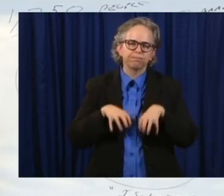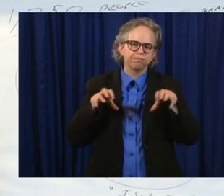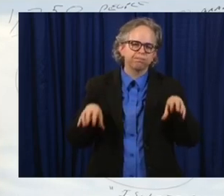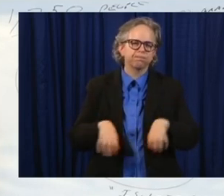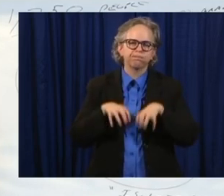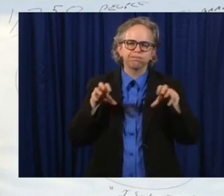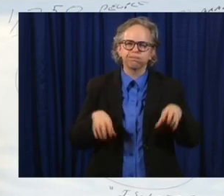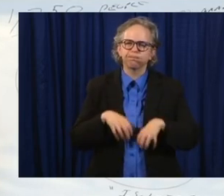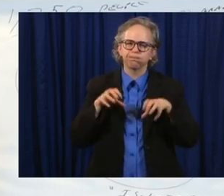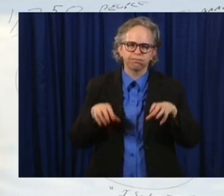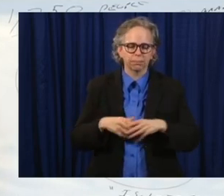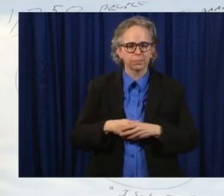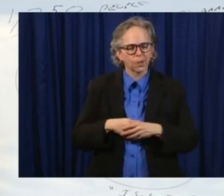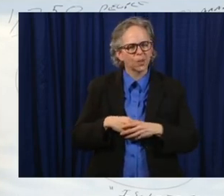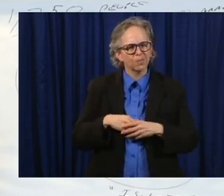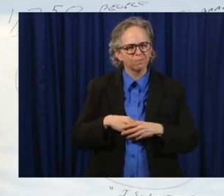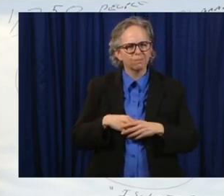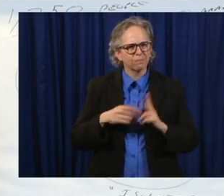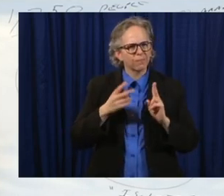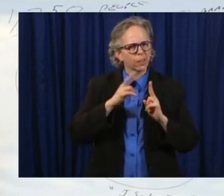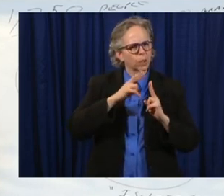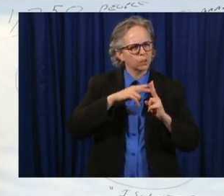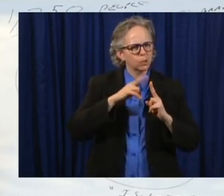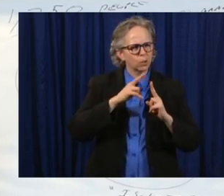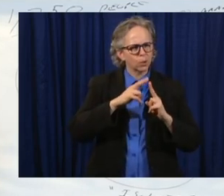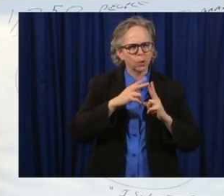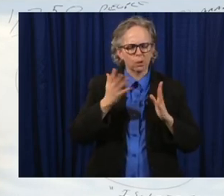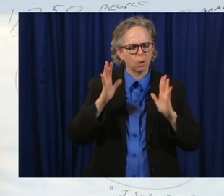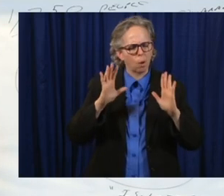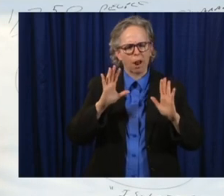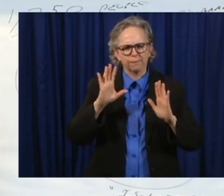real great background.